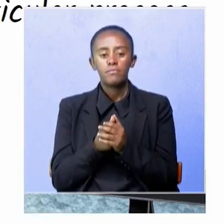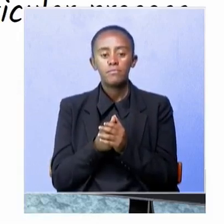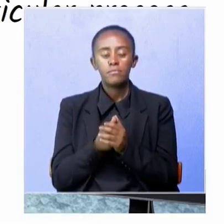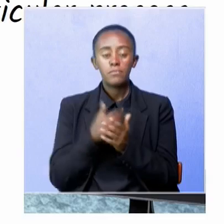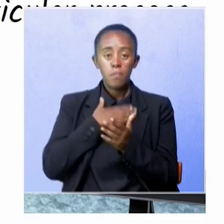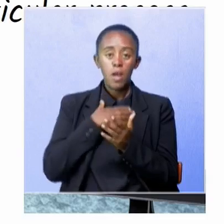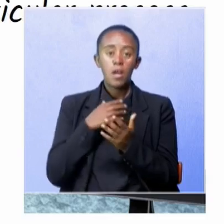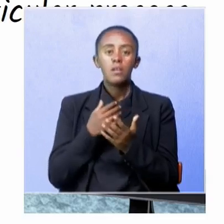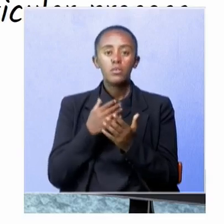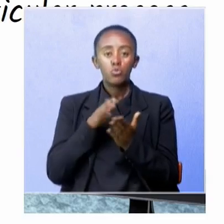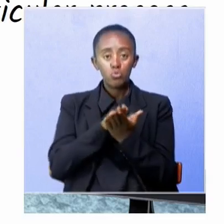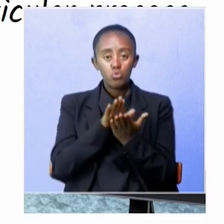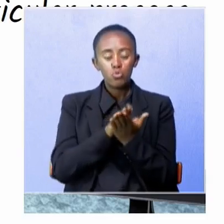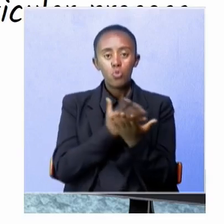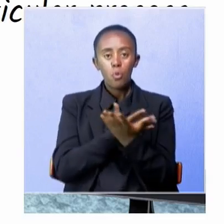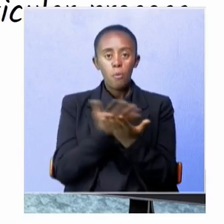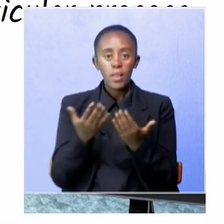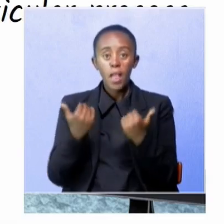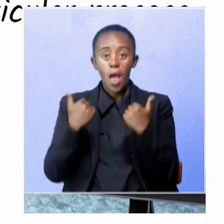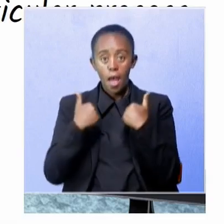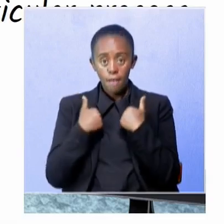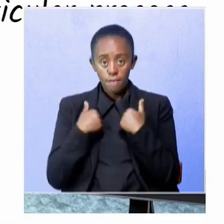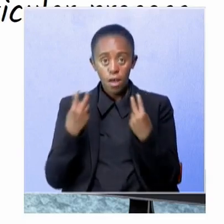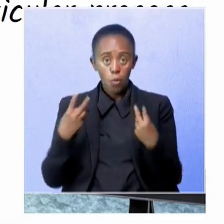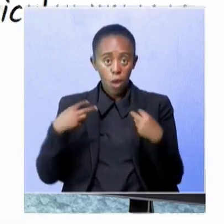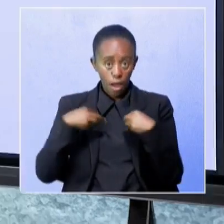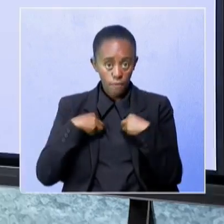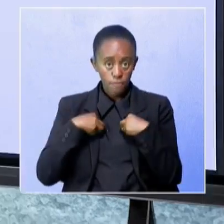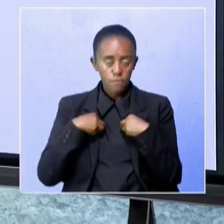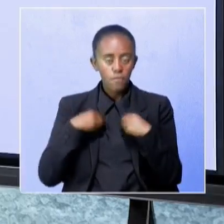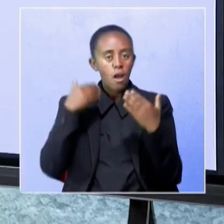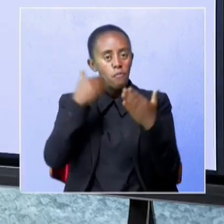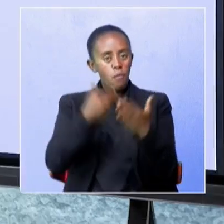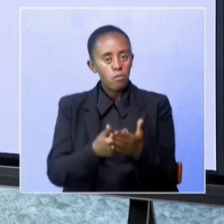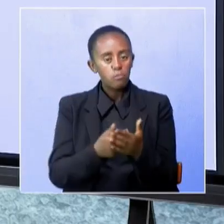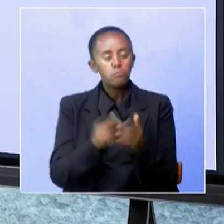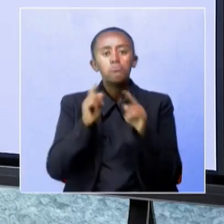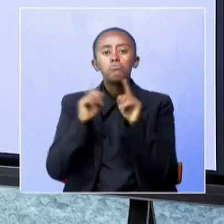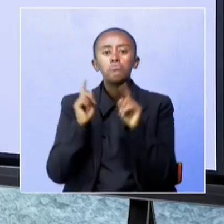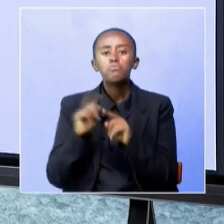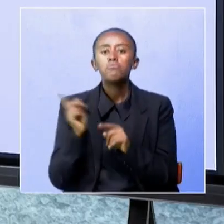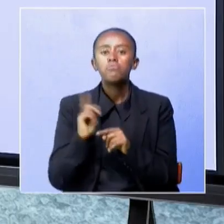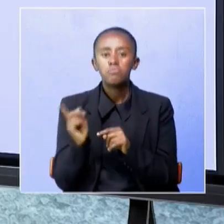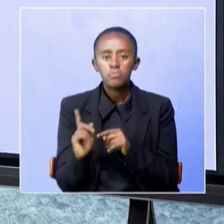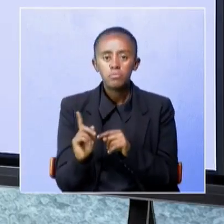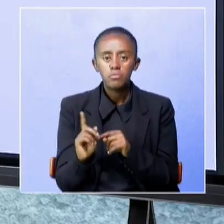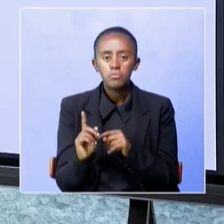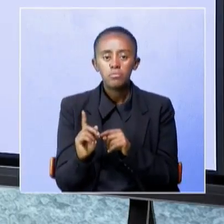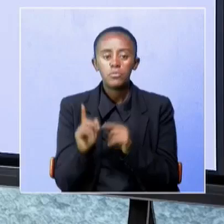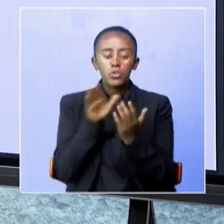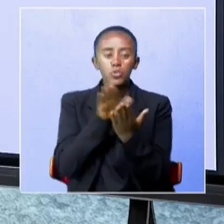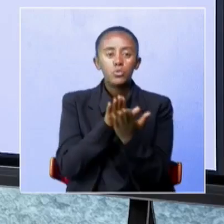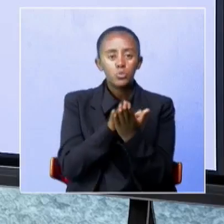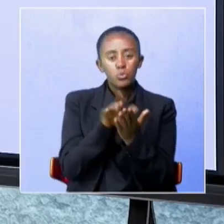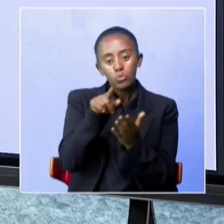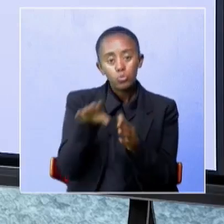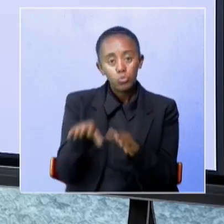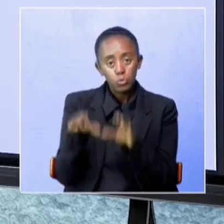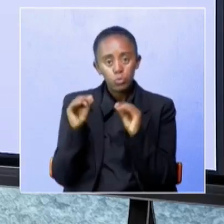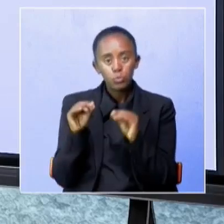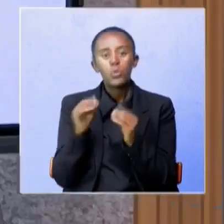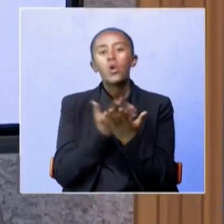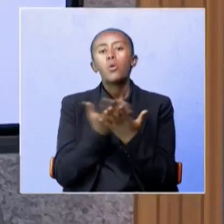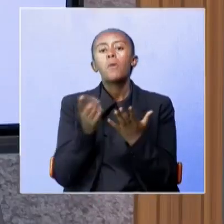My school equipments have arrived. What are those school equipments? As a student, what are